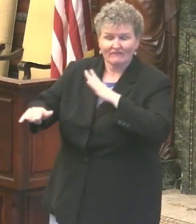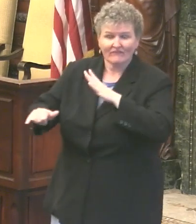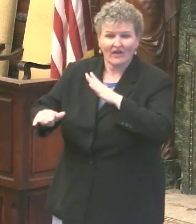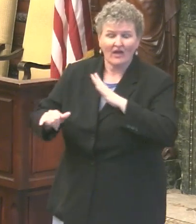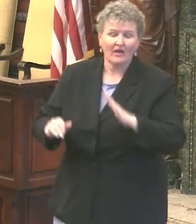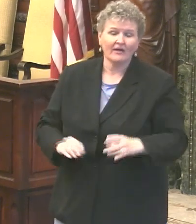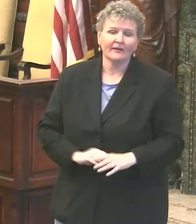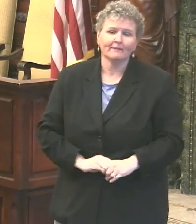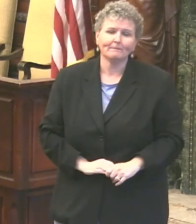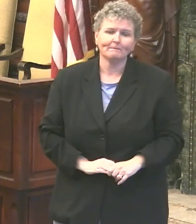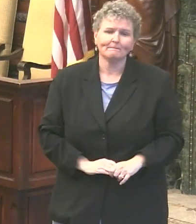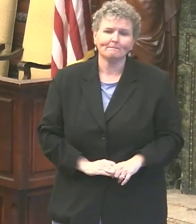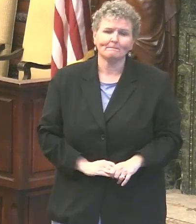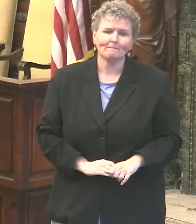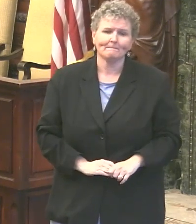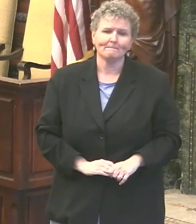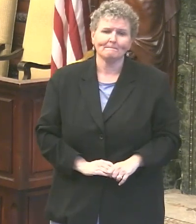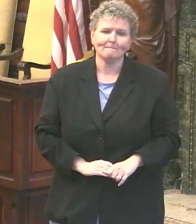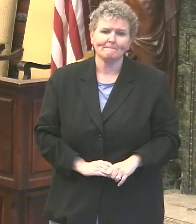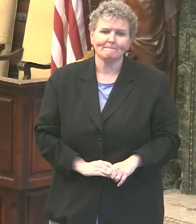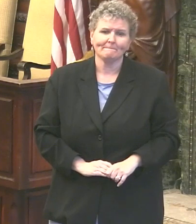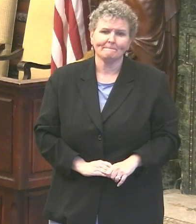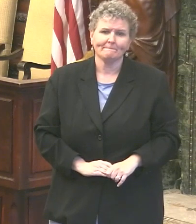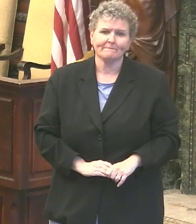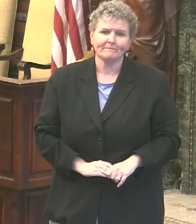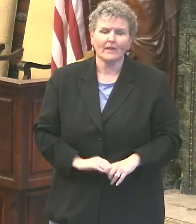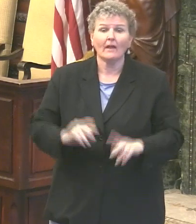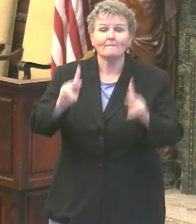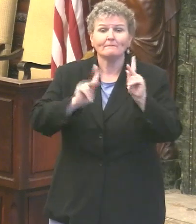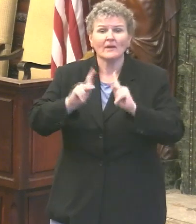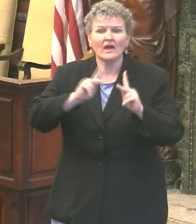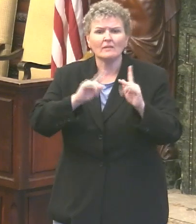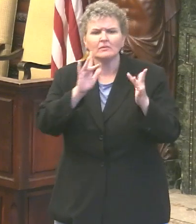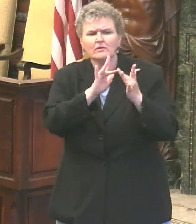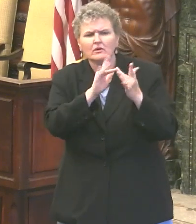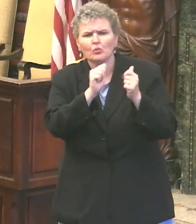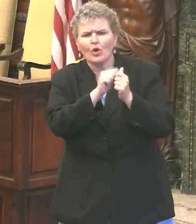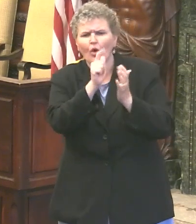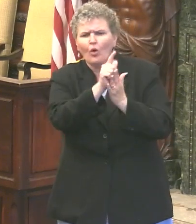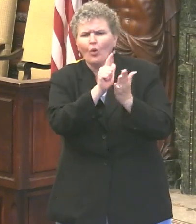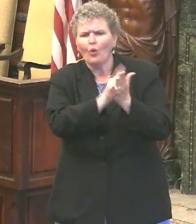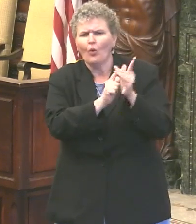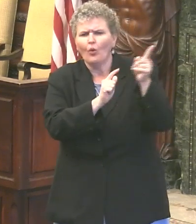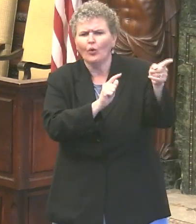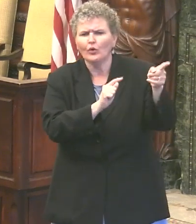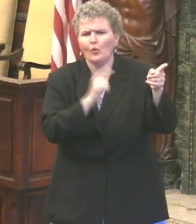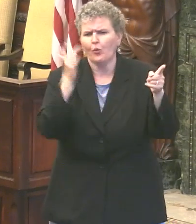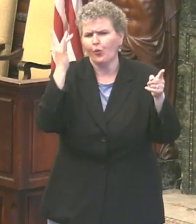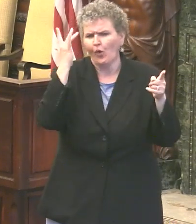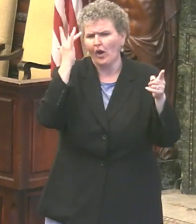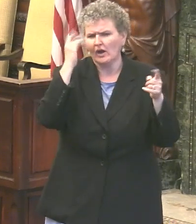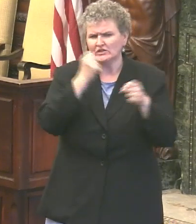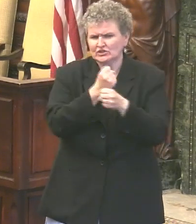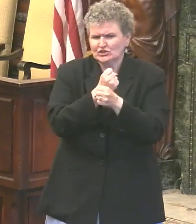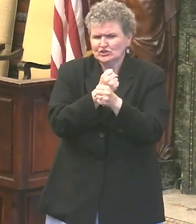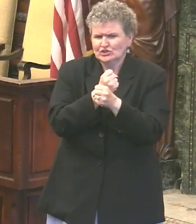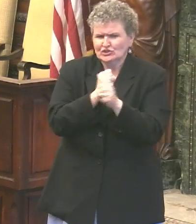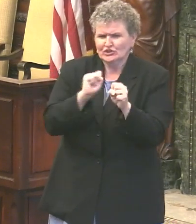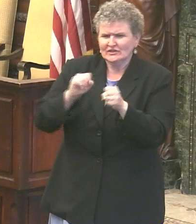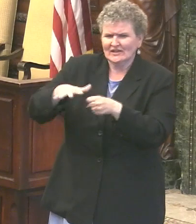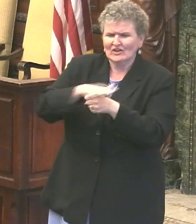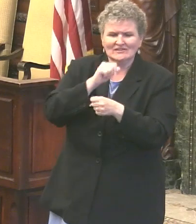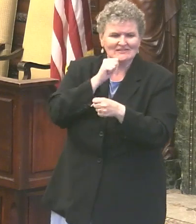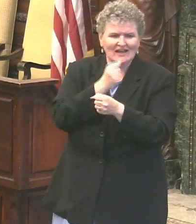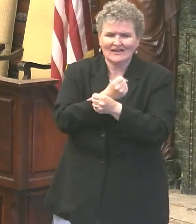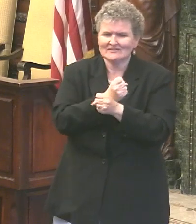not contact his attorney because the secure lines are not set up at the ASD. Is that true, or can inmates